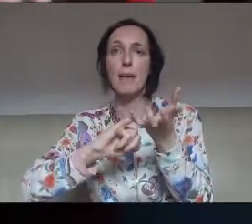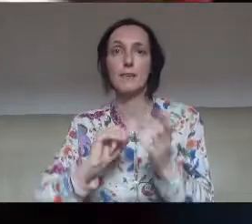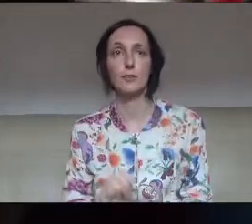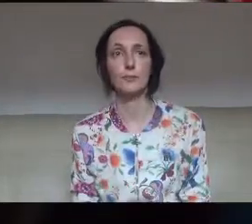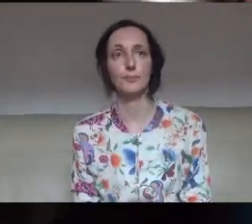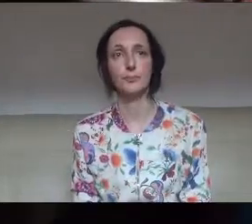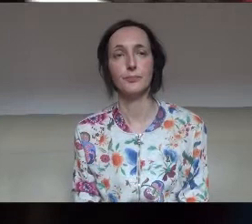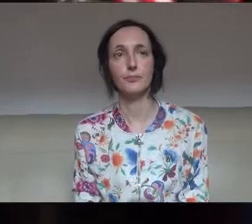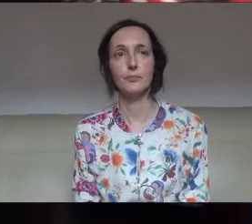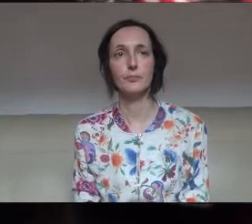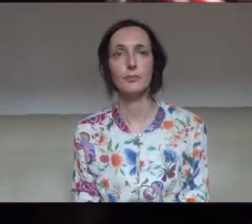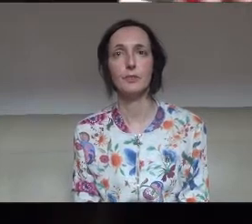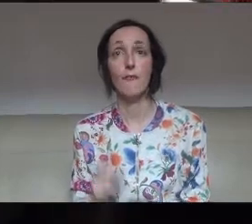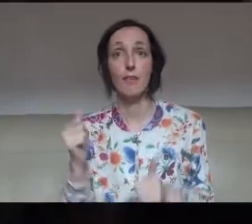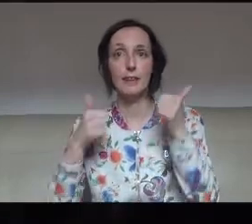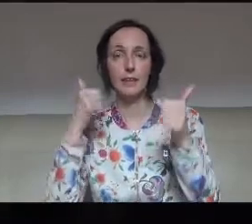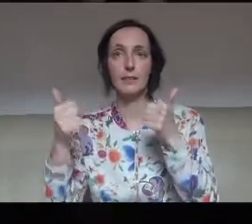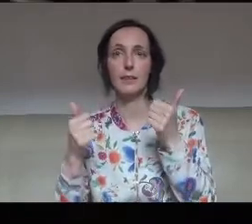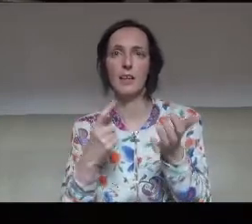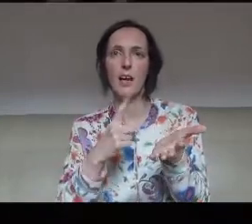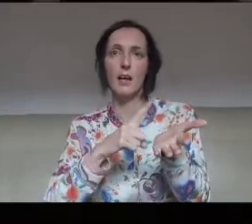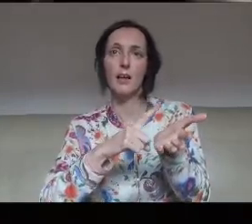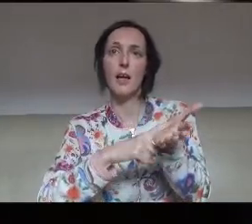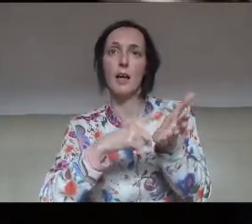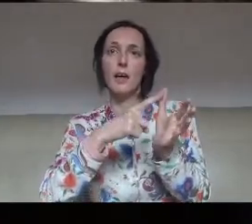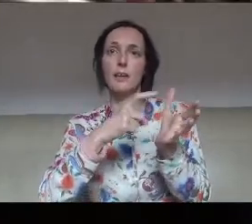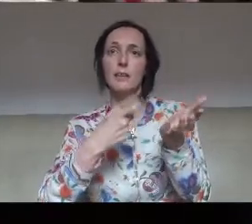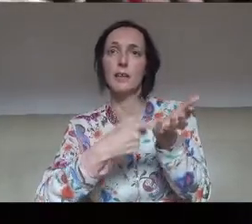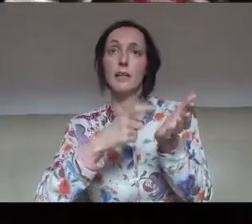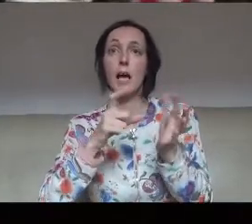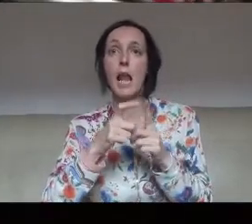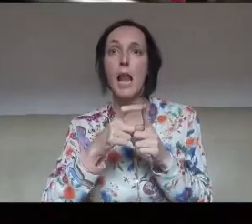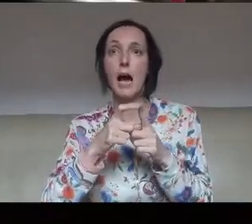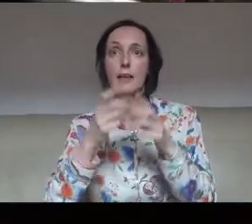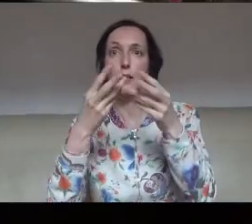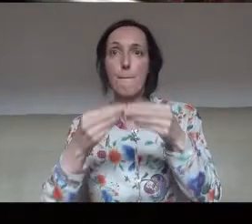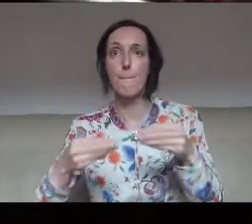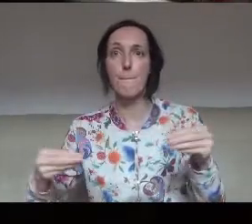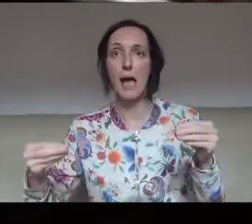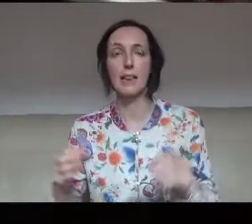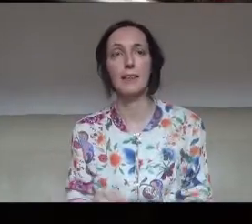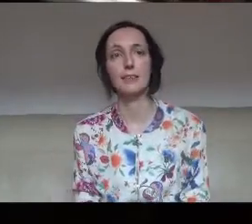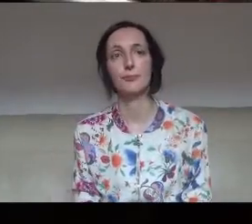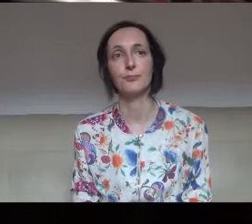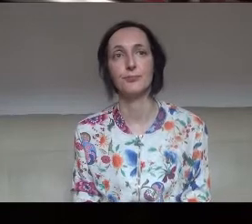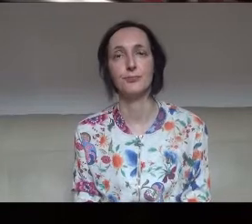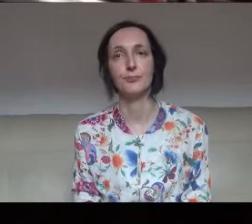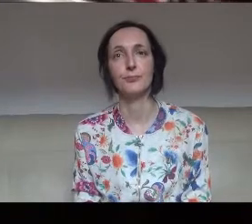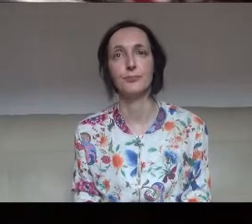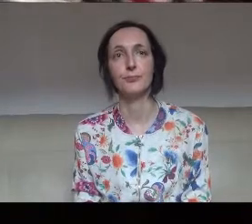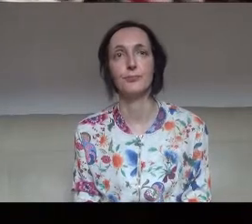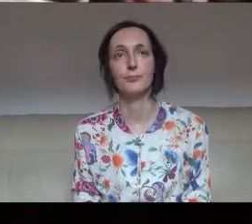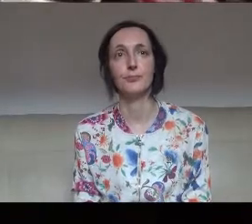with the pesto that we prepare. It's fantastic because the lard is going to melt.